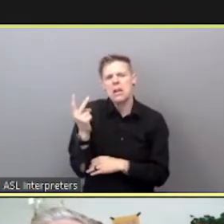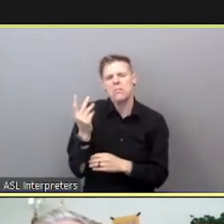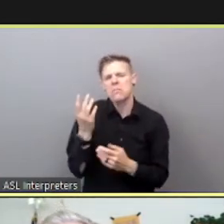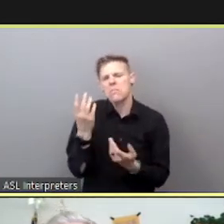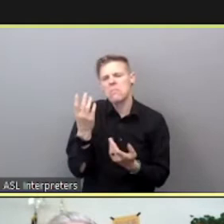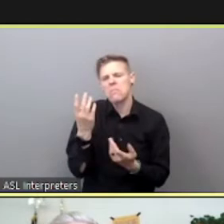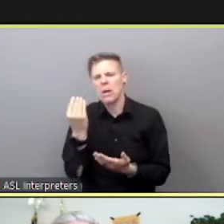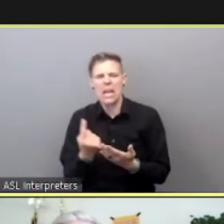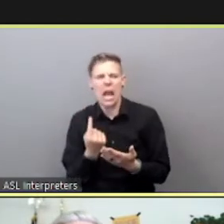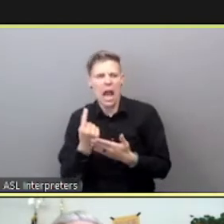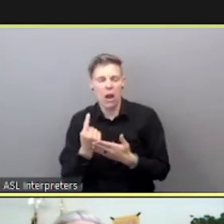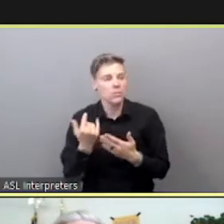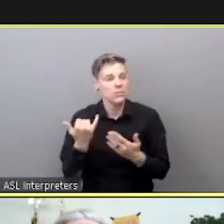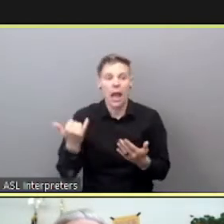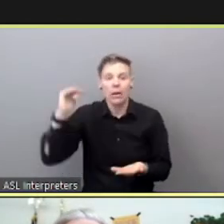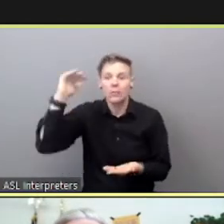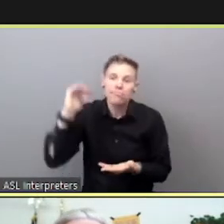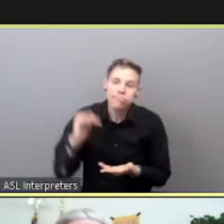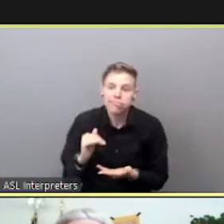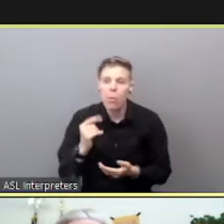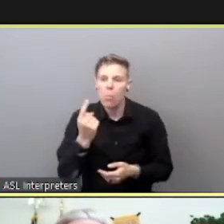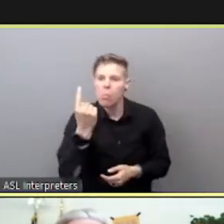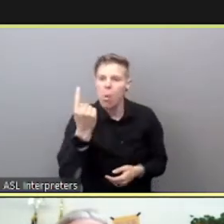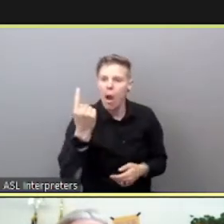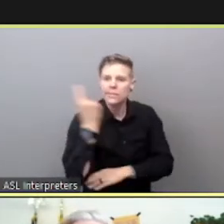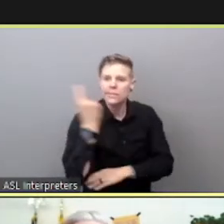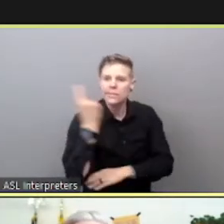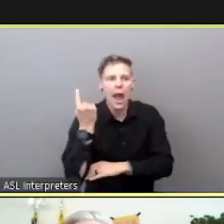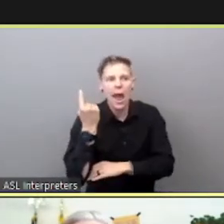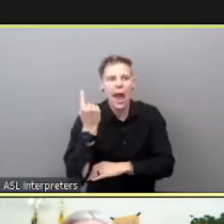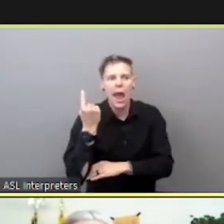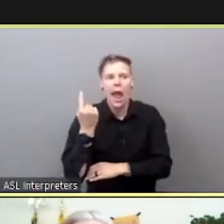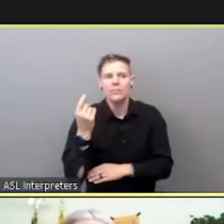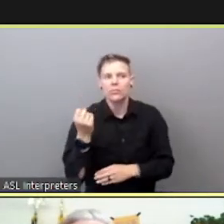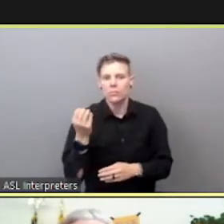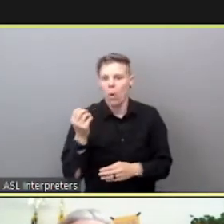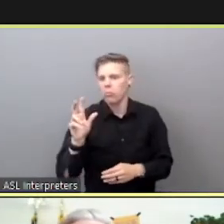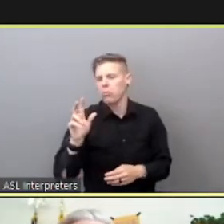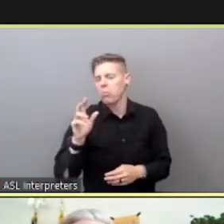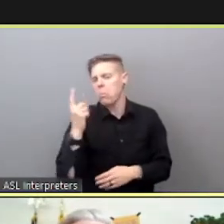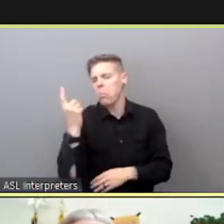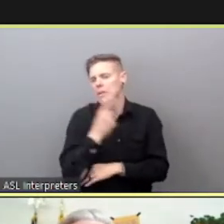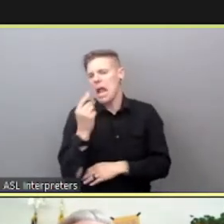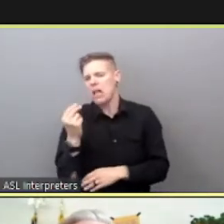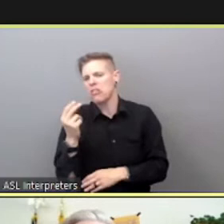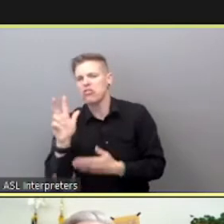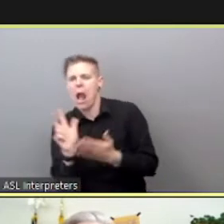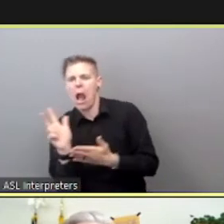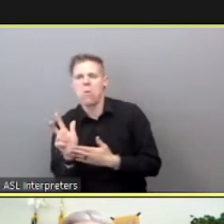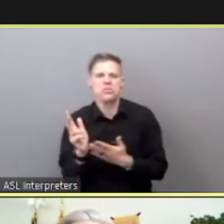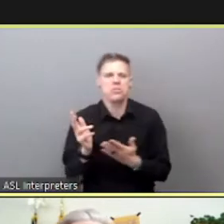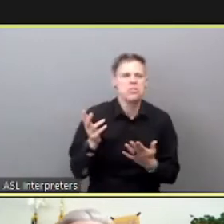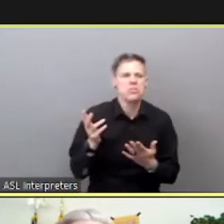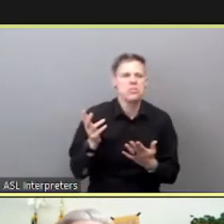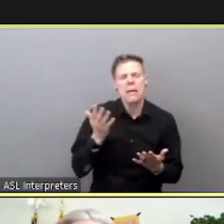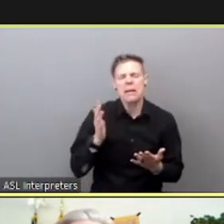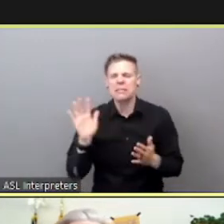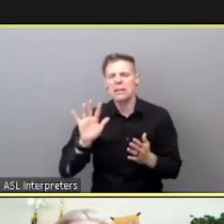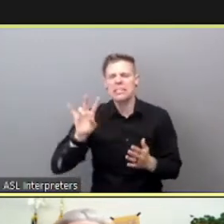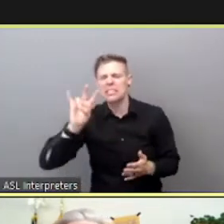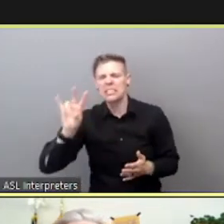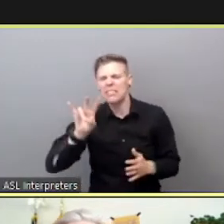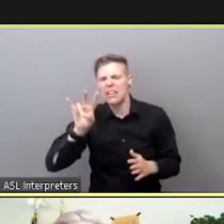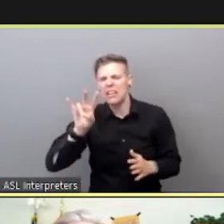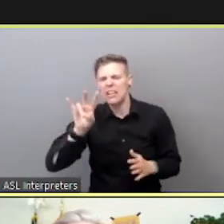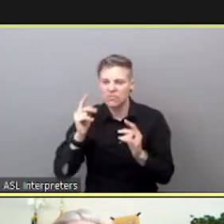and, something like 3.5 hours, something like 6.5 hours. So that's great progress,